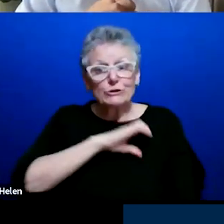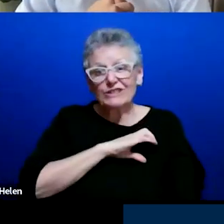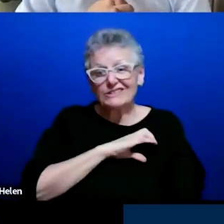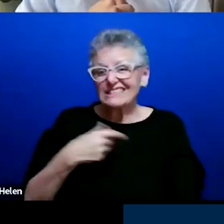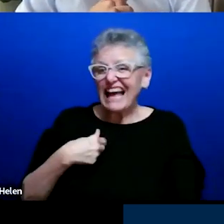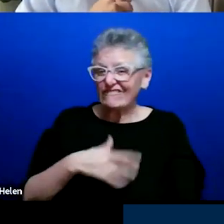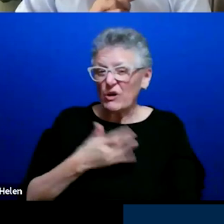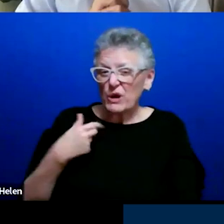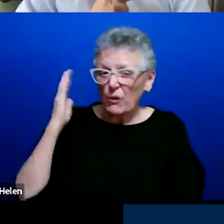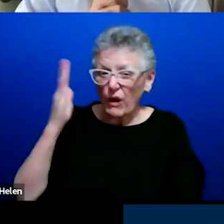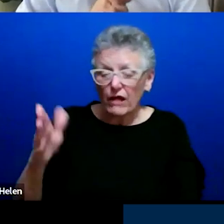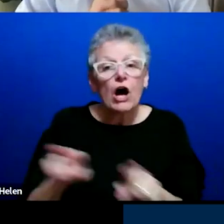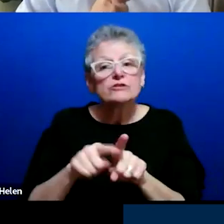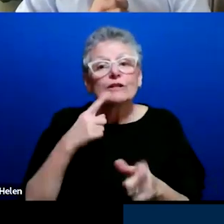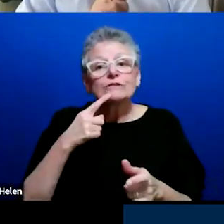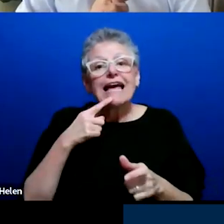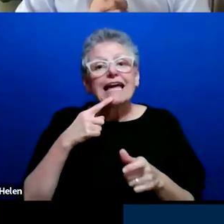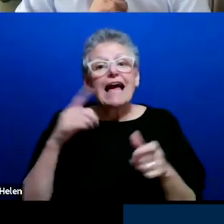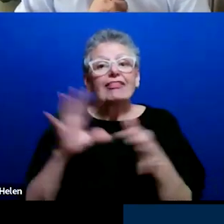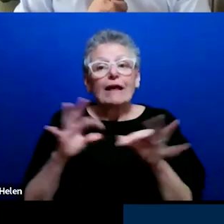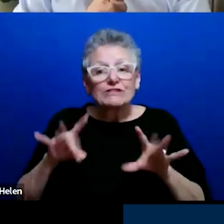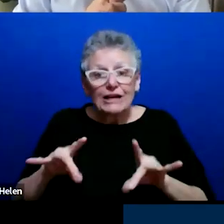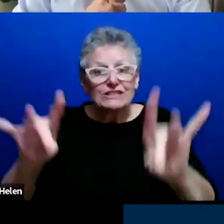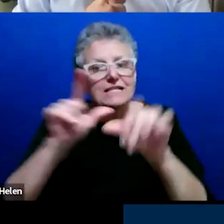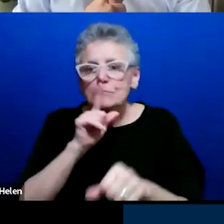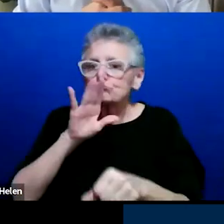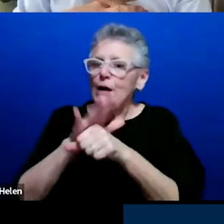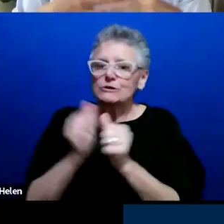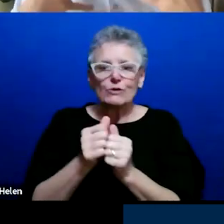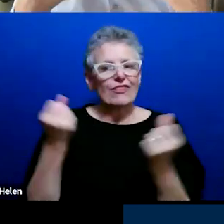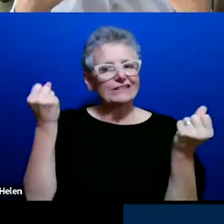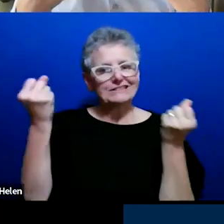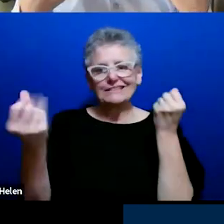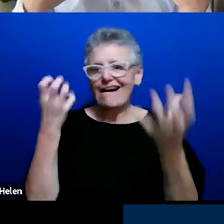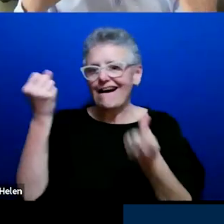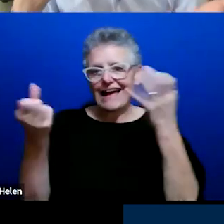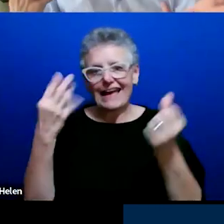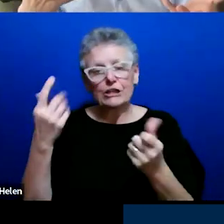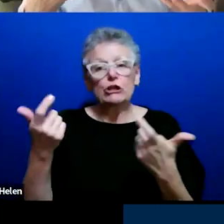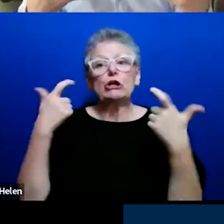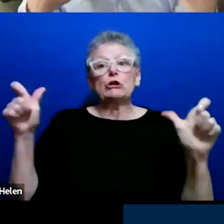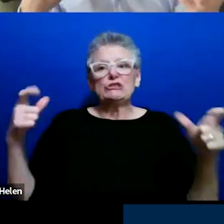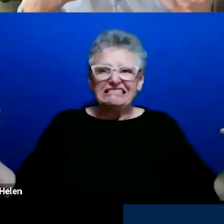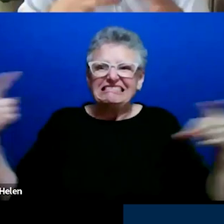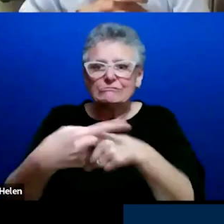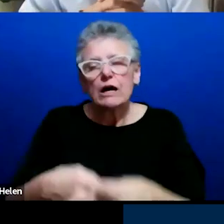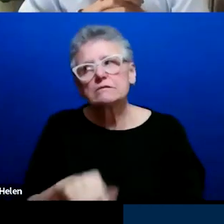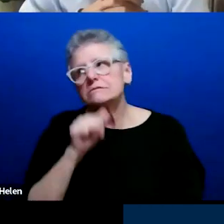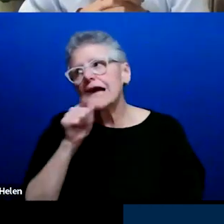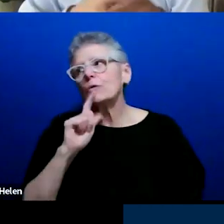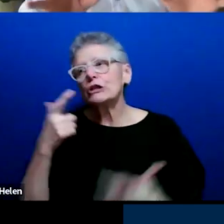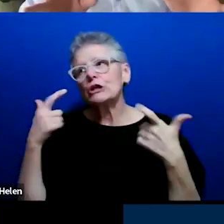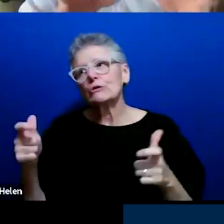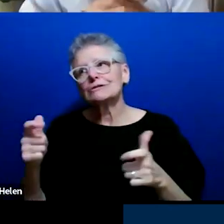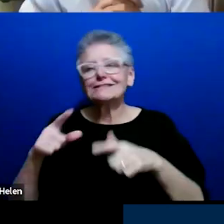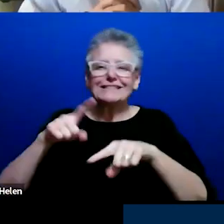I also want to say that language acquisition is not guaranteed with sign language. So there's a huge controversy, not really huge, it depends